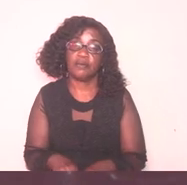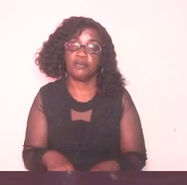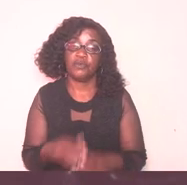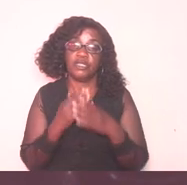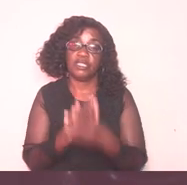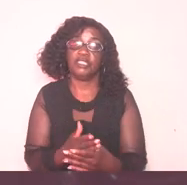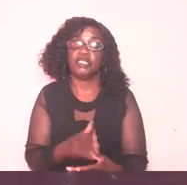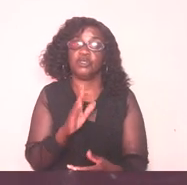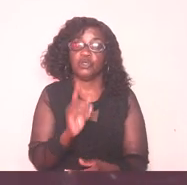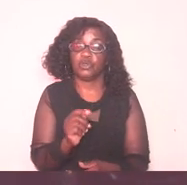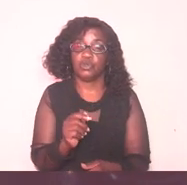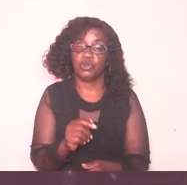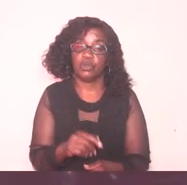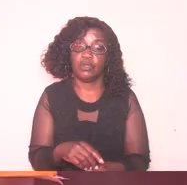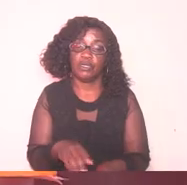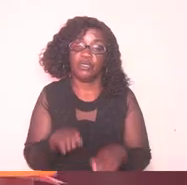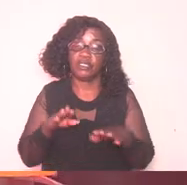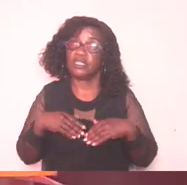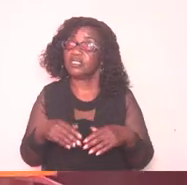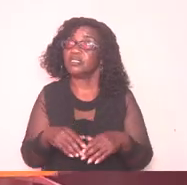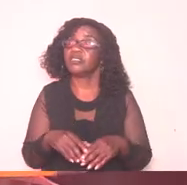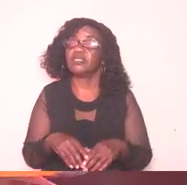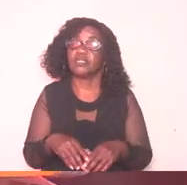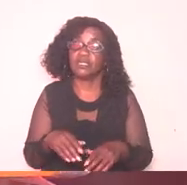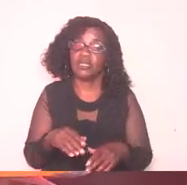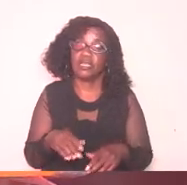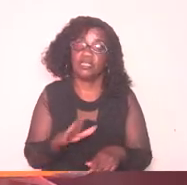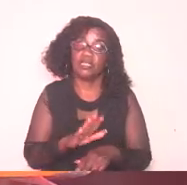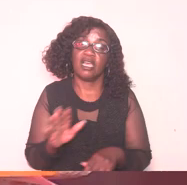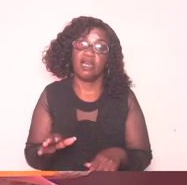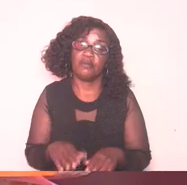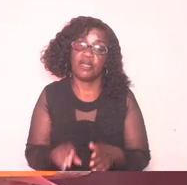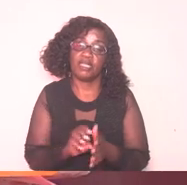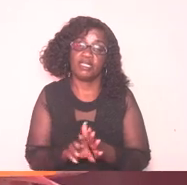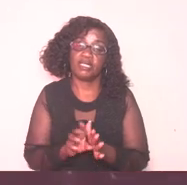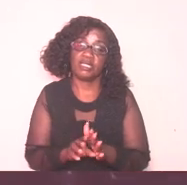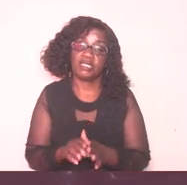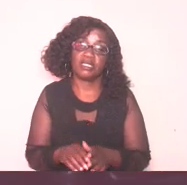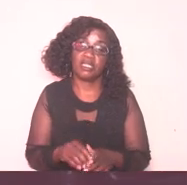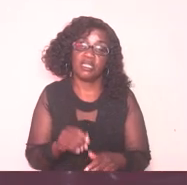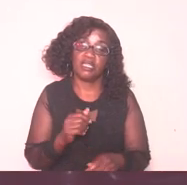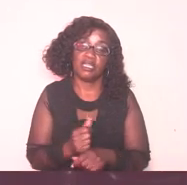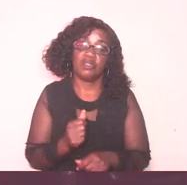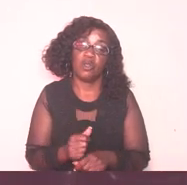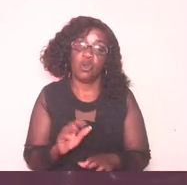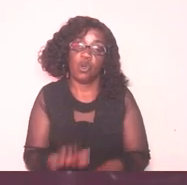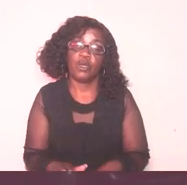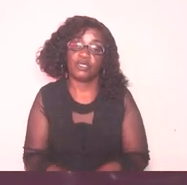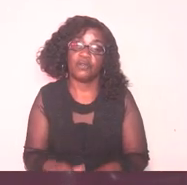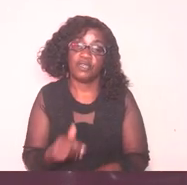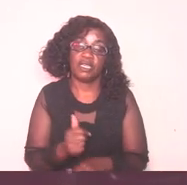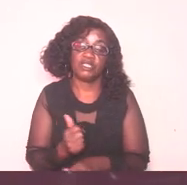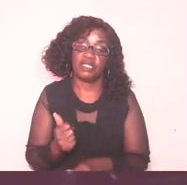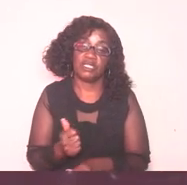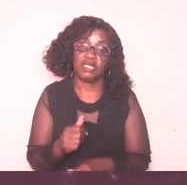leading to the consent of the sex. We think that other nations have set precedents. The countries with the lowest age